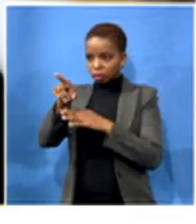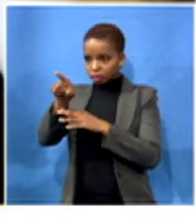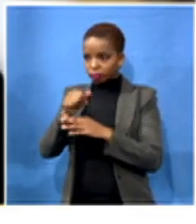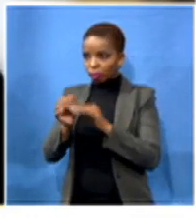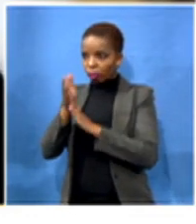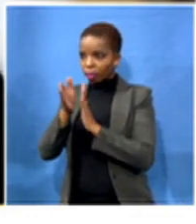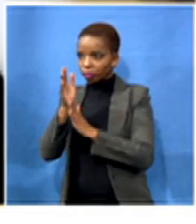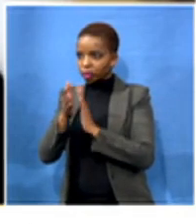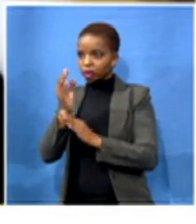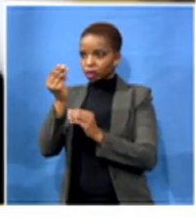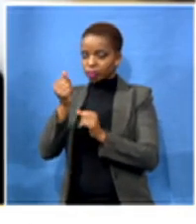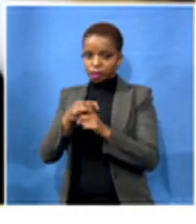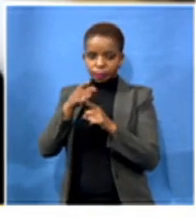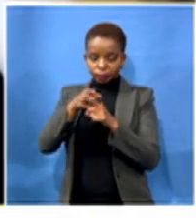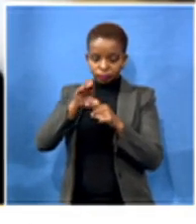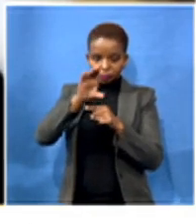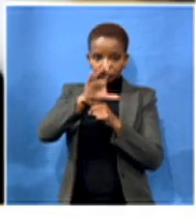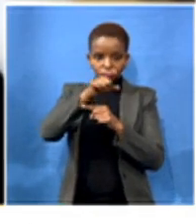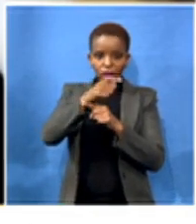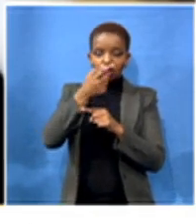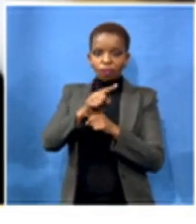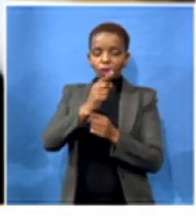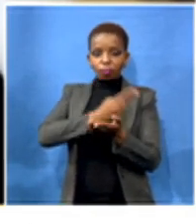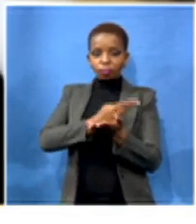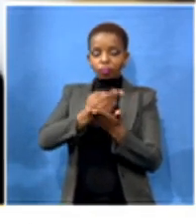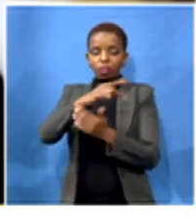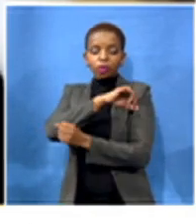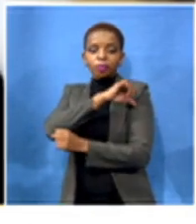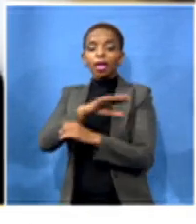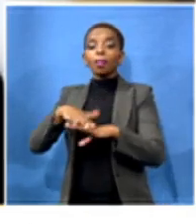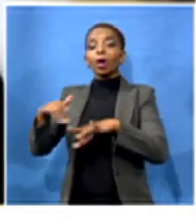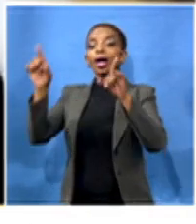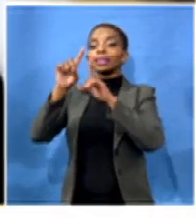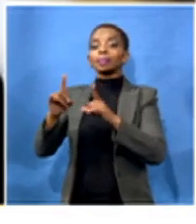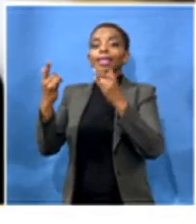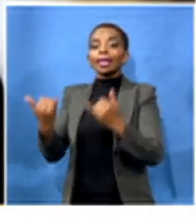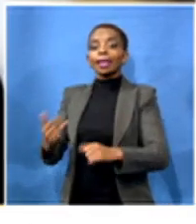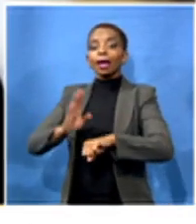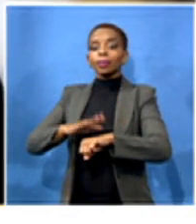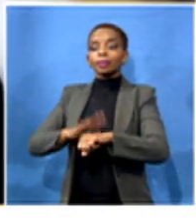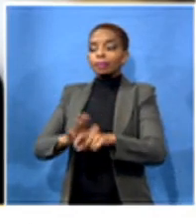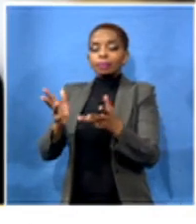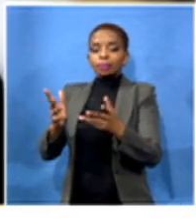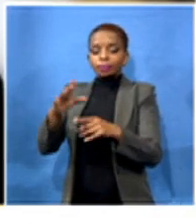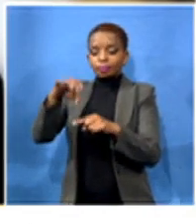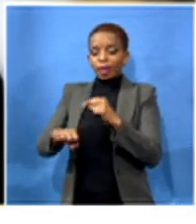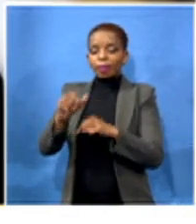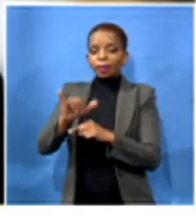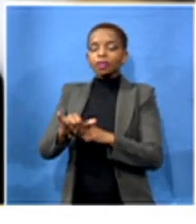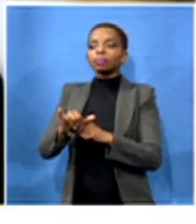and hospitalization. So, and especially in a time like this where you're finding that, you know, as we're